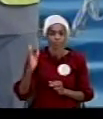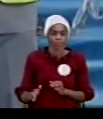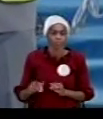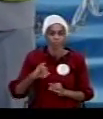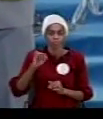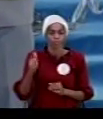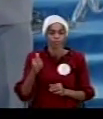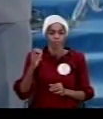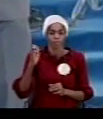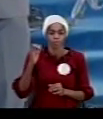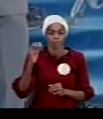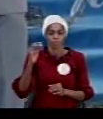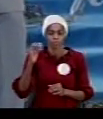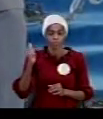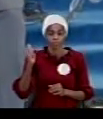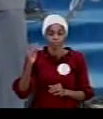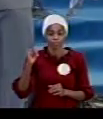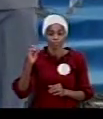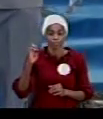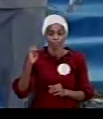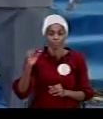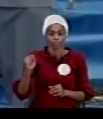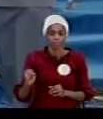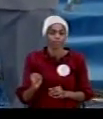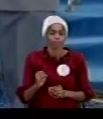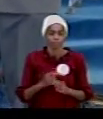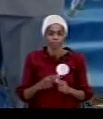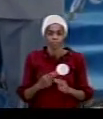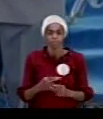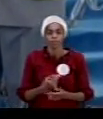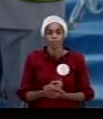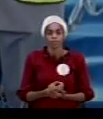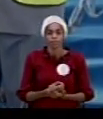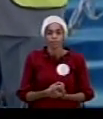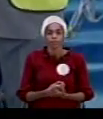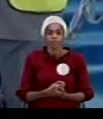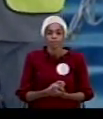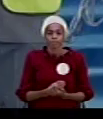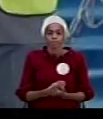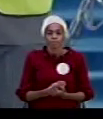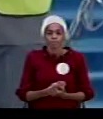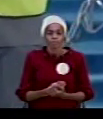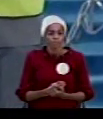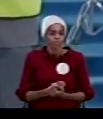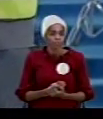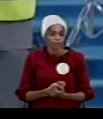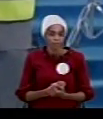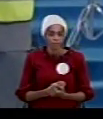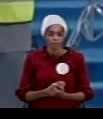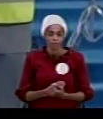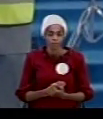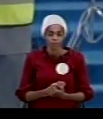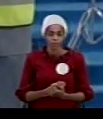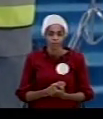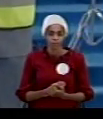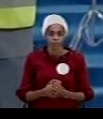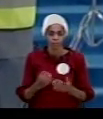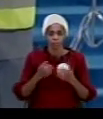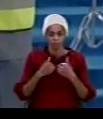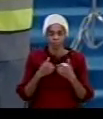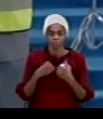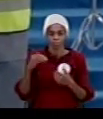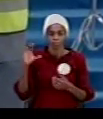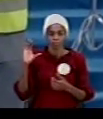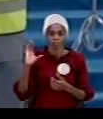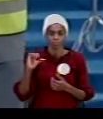region. He was confirmed with histological diagnosis of prostate cancer,